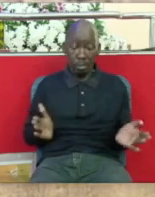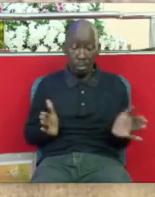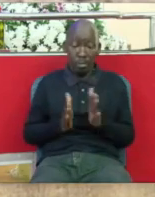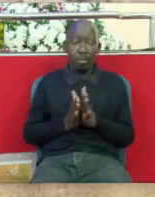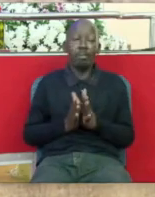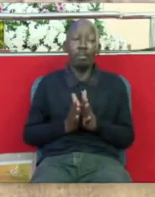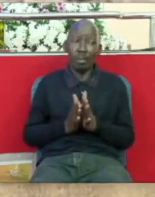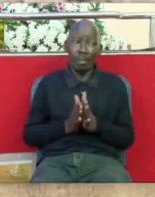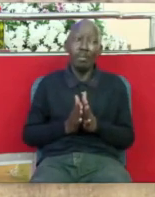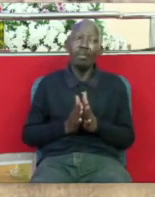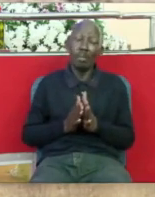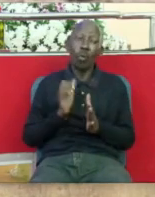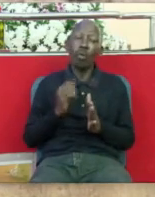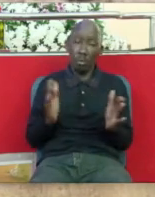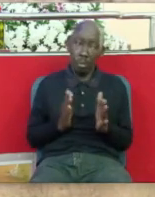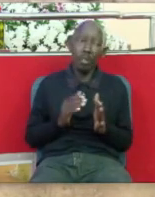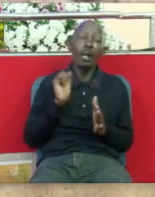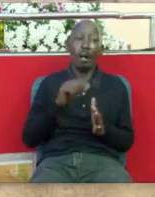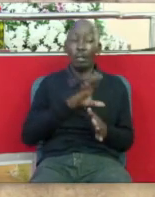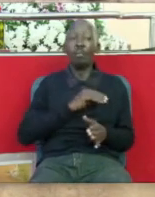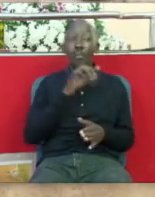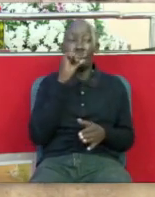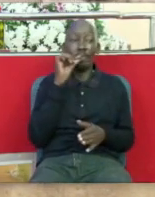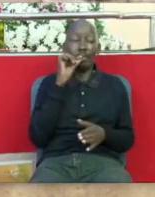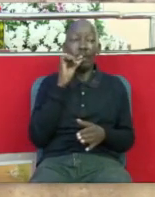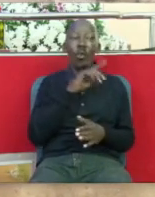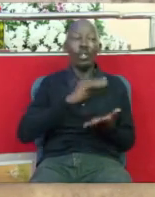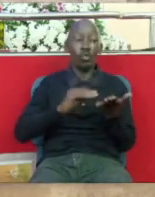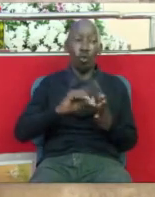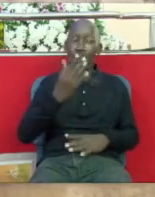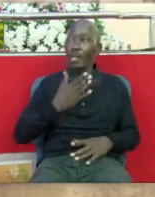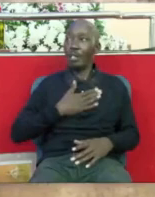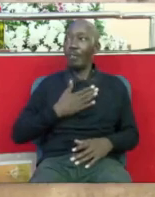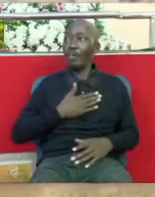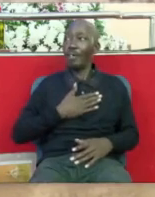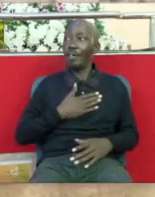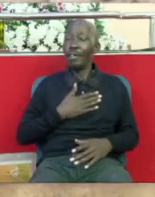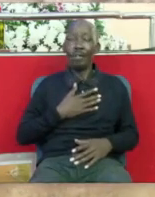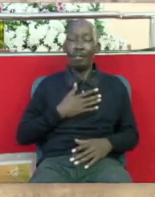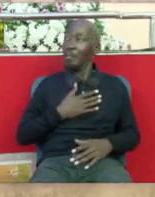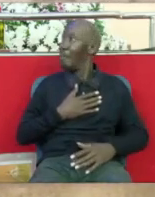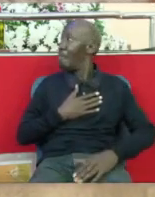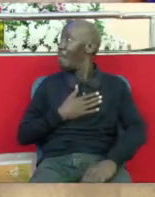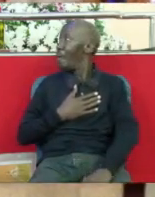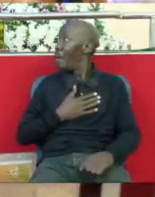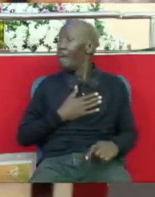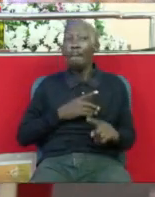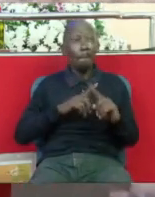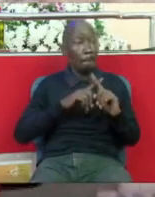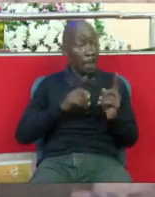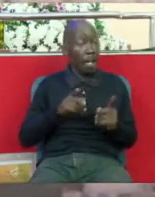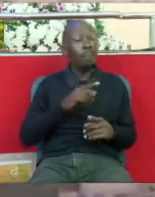wanataka kupunguza uzani ama uzito. I'm not giving an excuse for myself. Sitoi sababu kwa sababu yangu. But he told